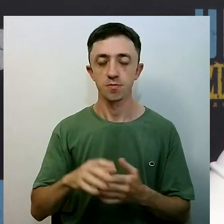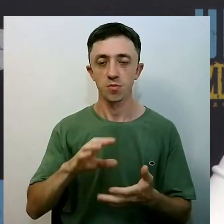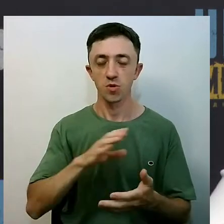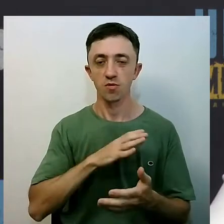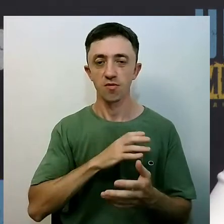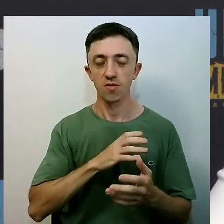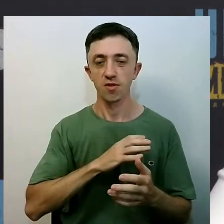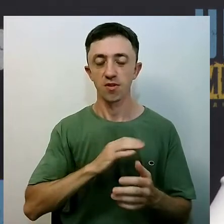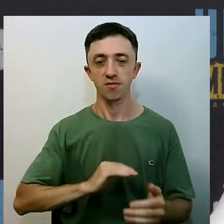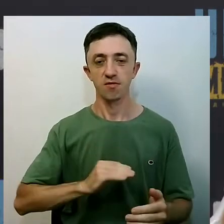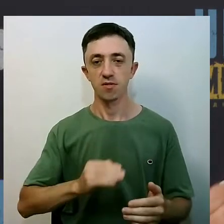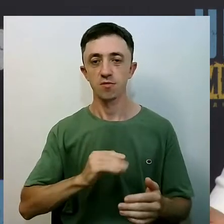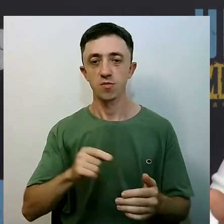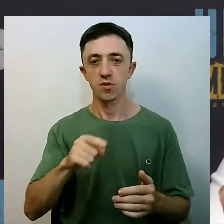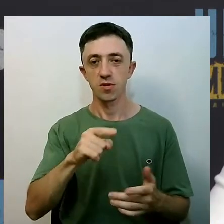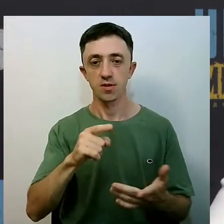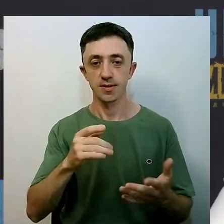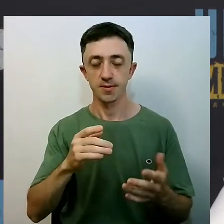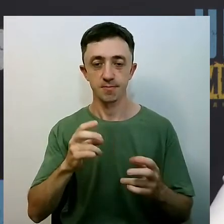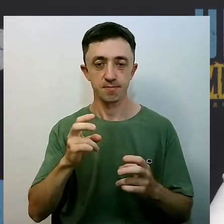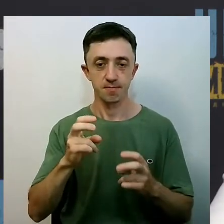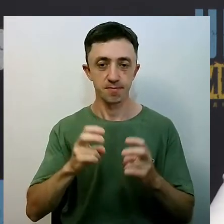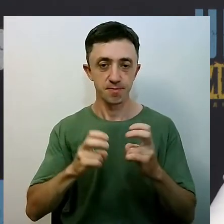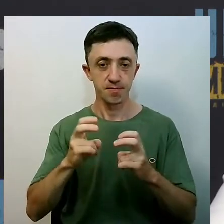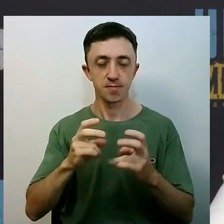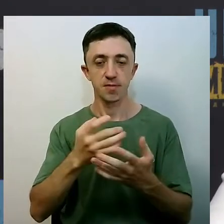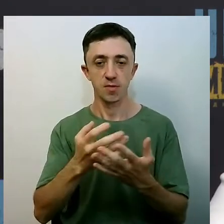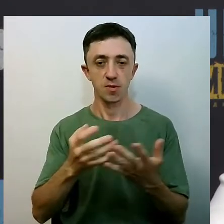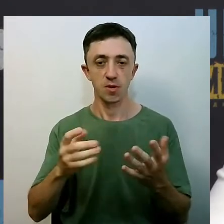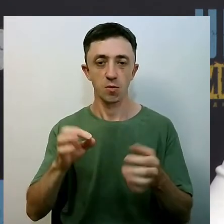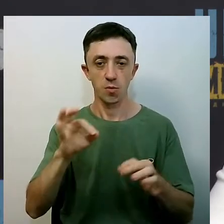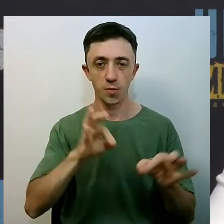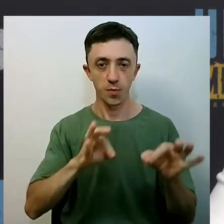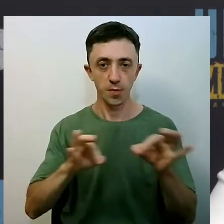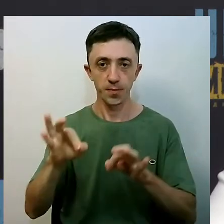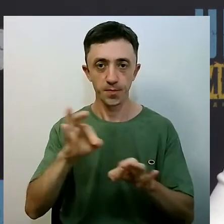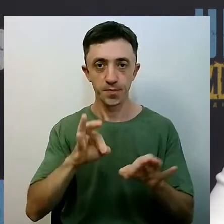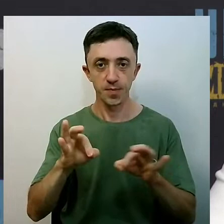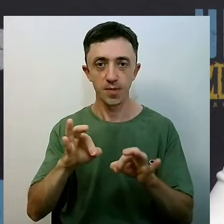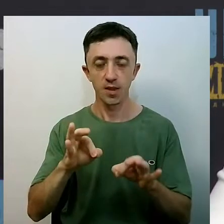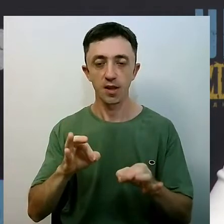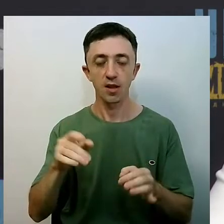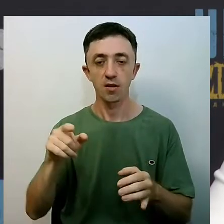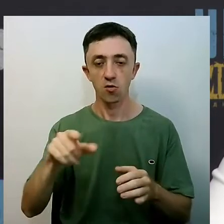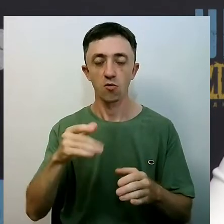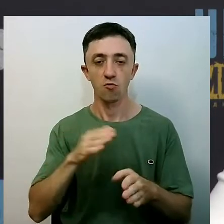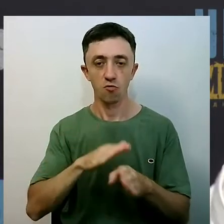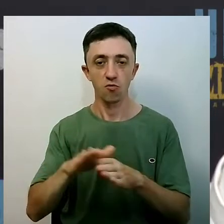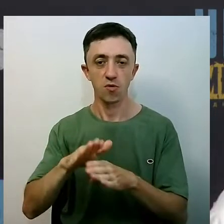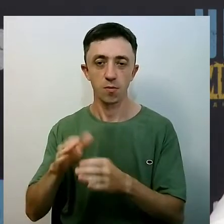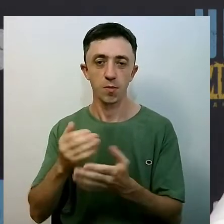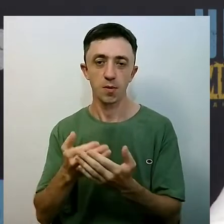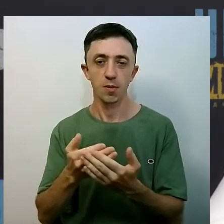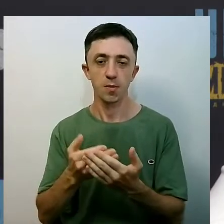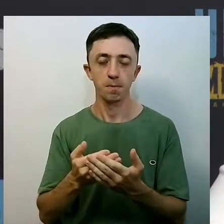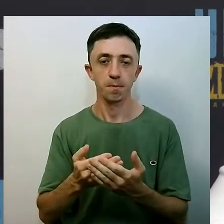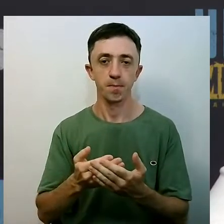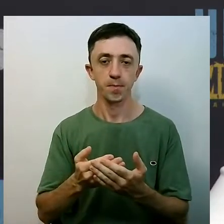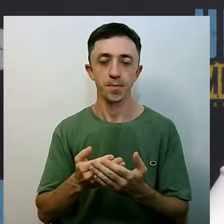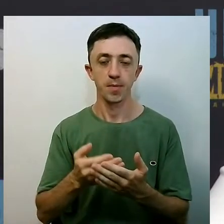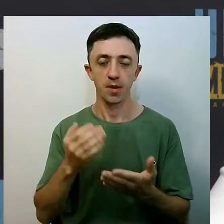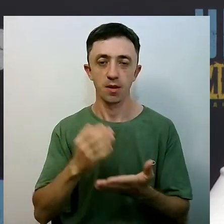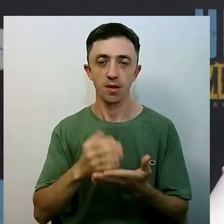And some design companies showed me the pilot project of such comprehensive plans.